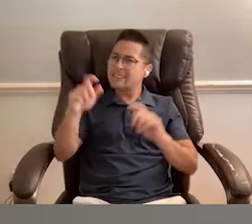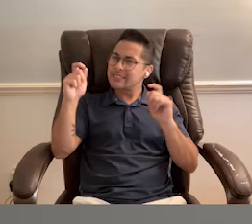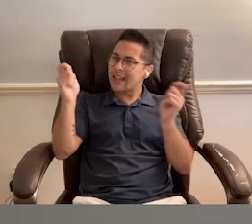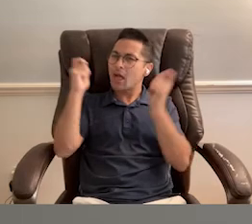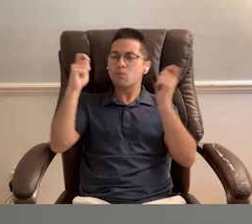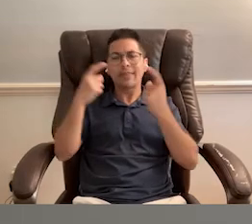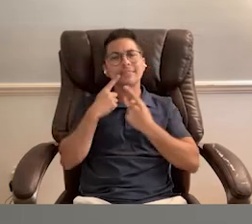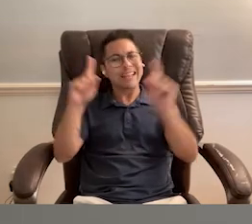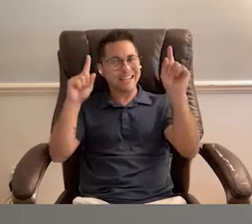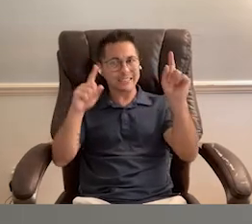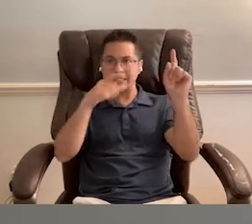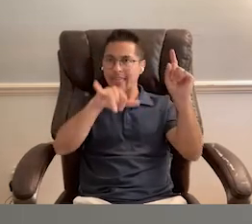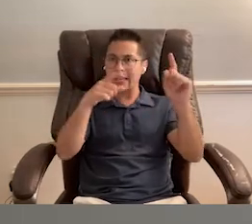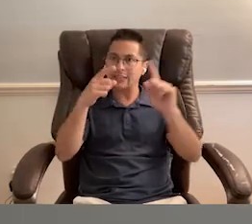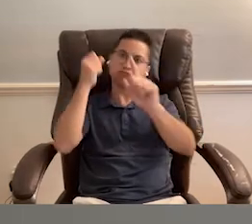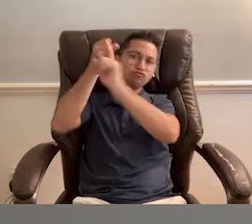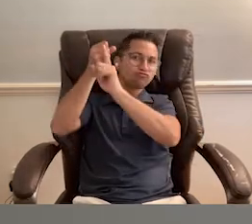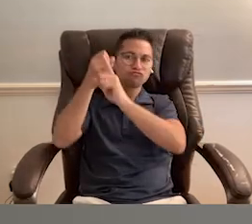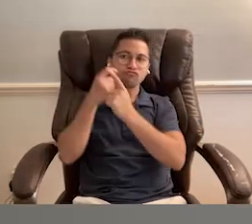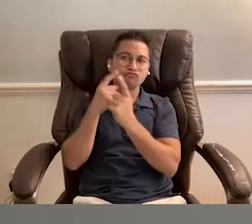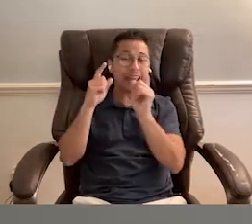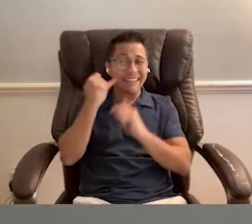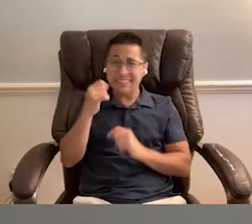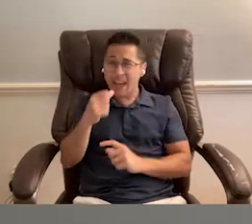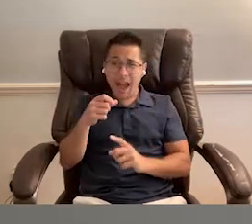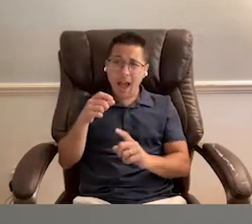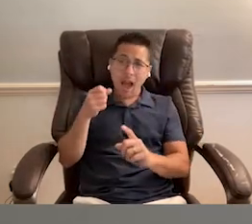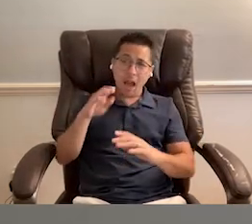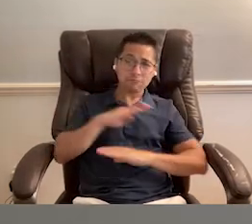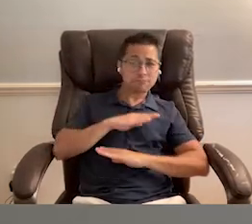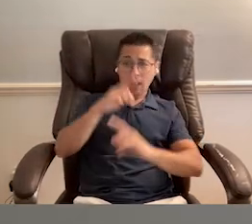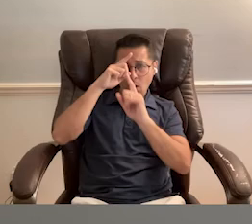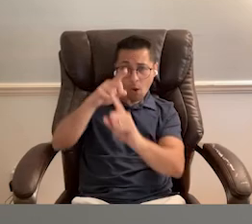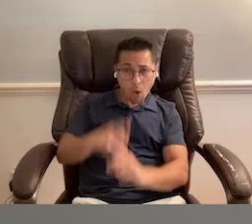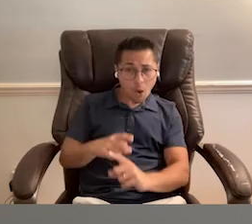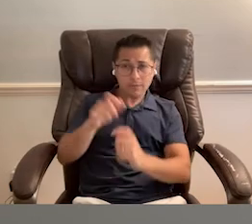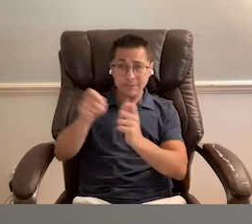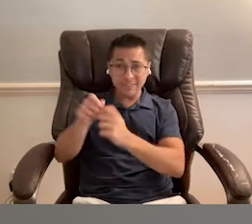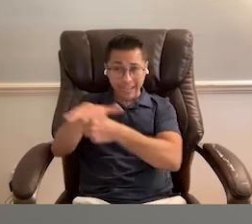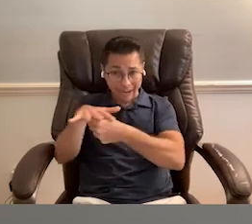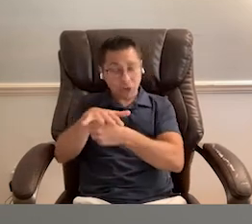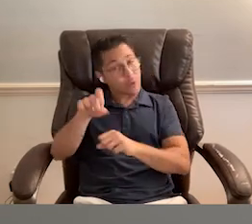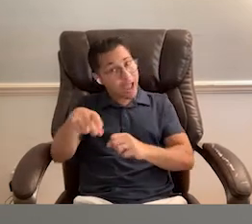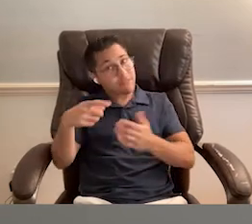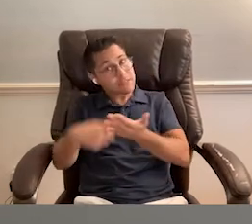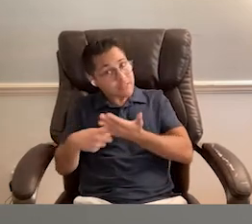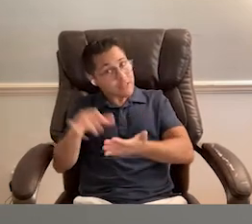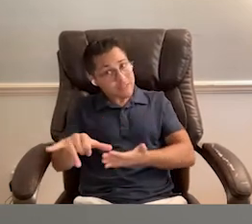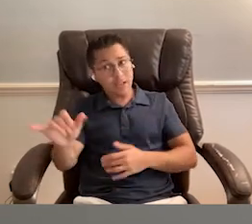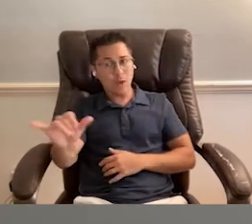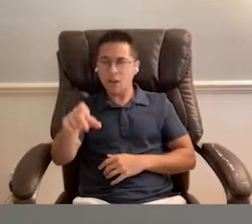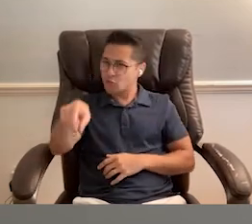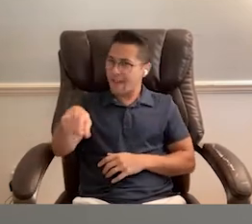celebrate the successes that you are achieving, though. But if he's not meeting goals, or she's not meeting goals in certain areas, we do have to discuss that, because